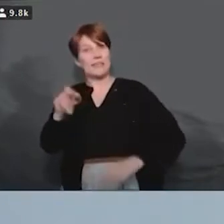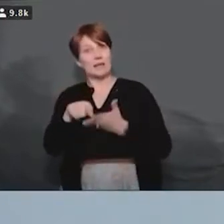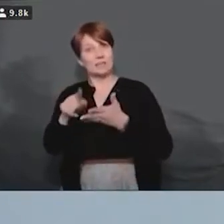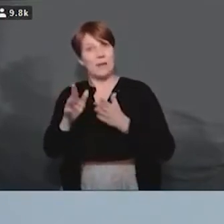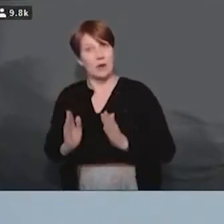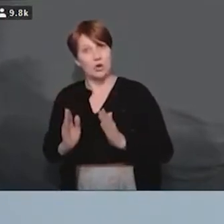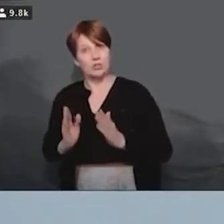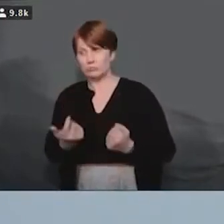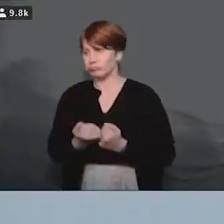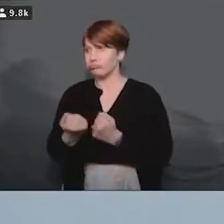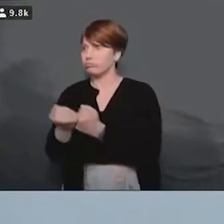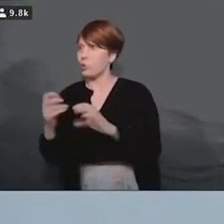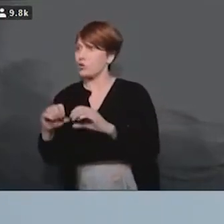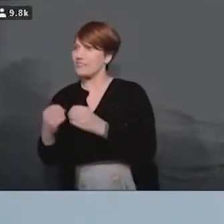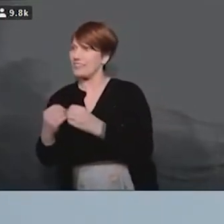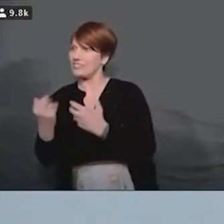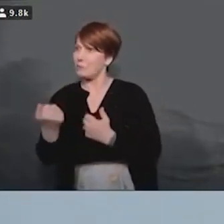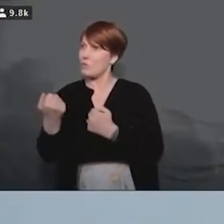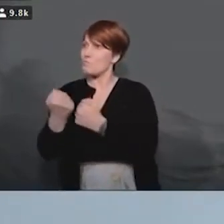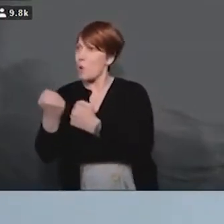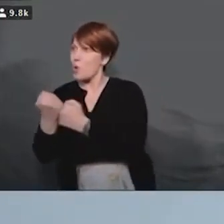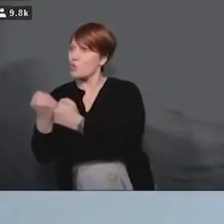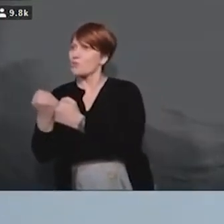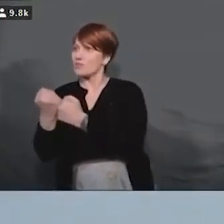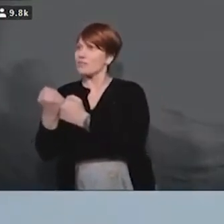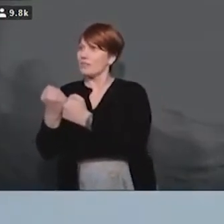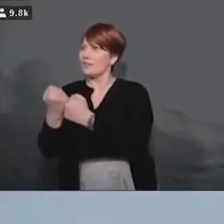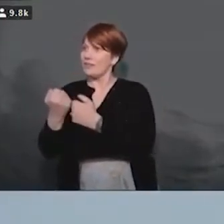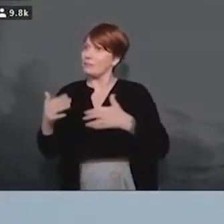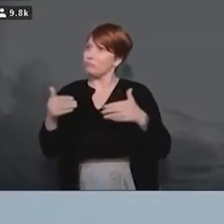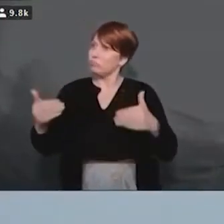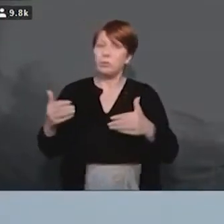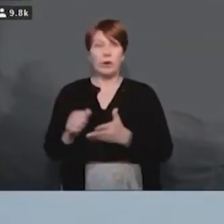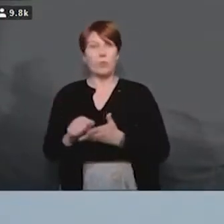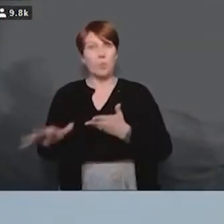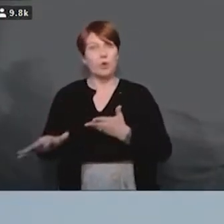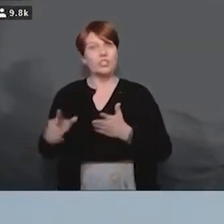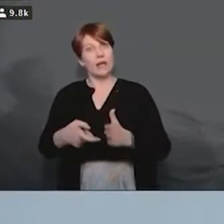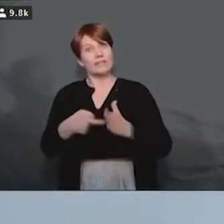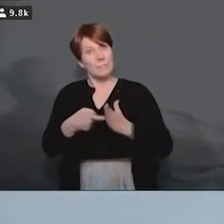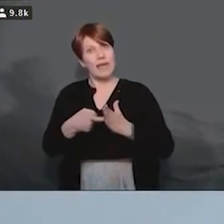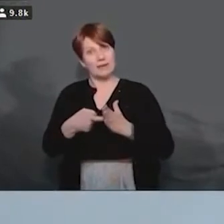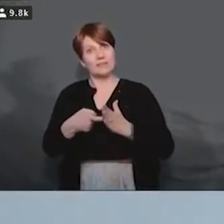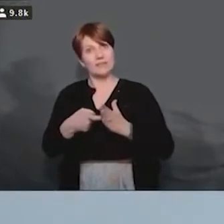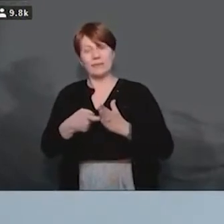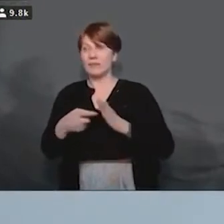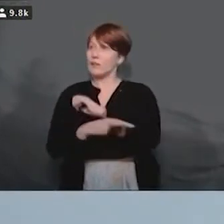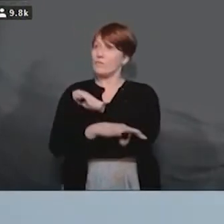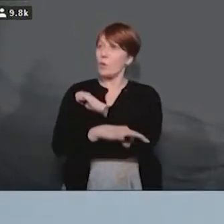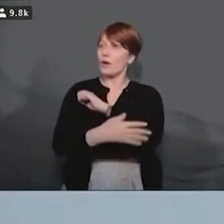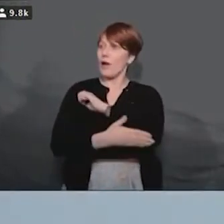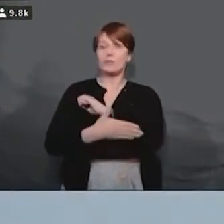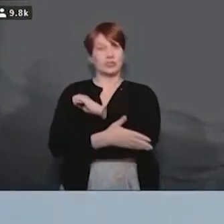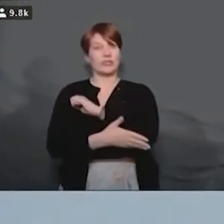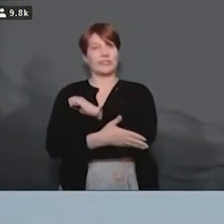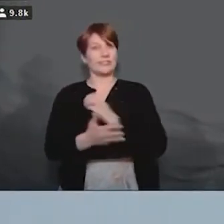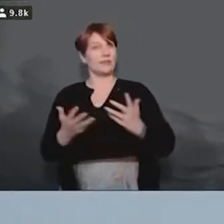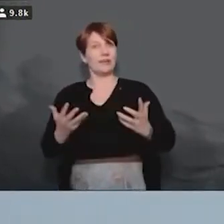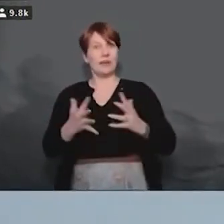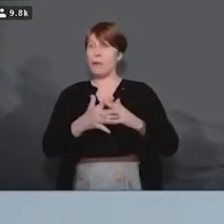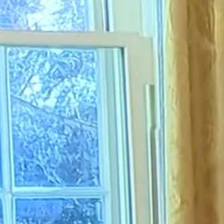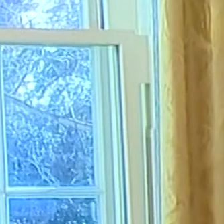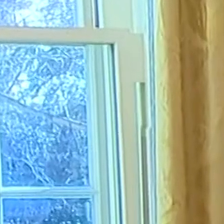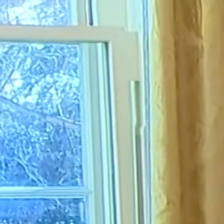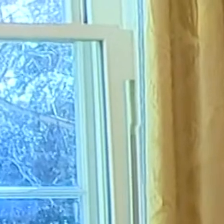organizations that promote, lobby for, or perform abortion on demand in foreign countries. New Jersey Republican Congressman Chris